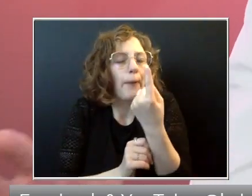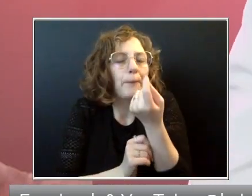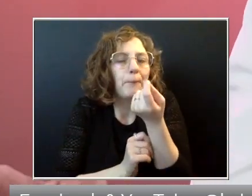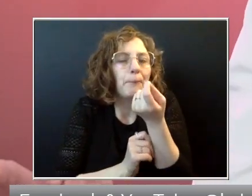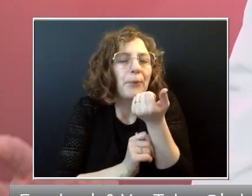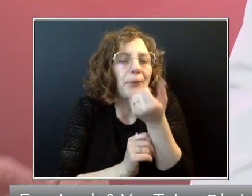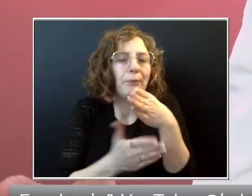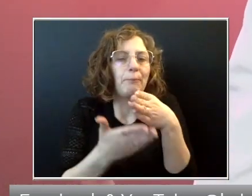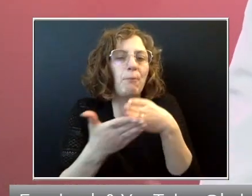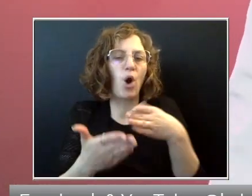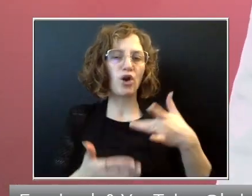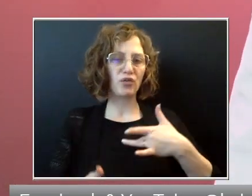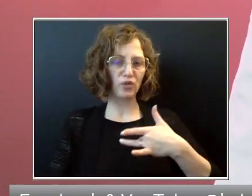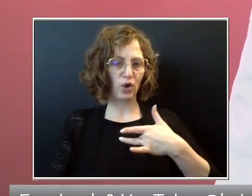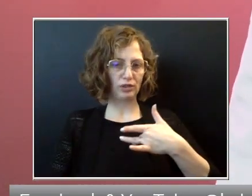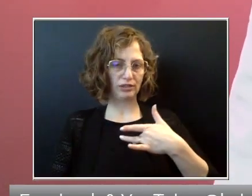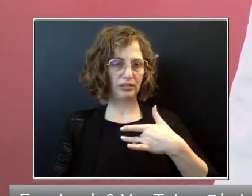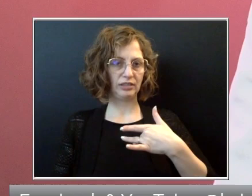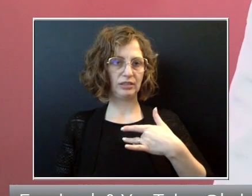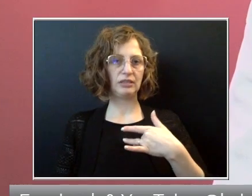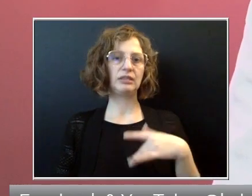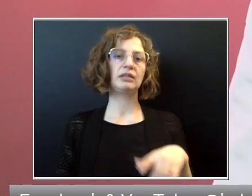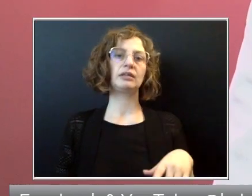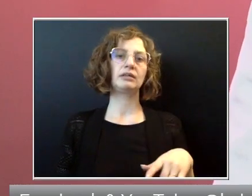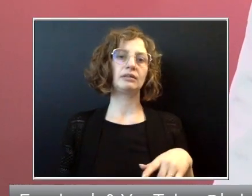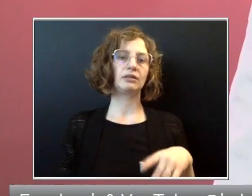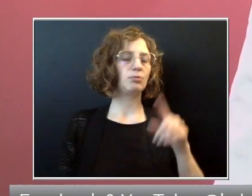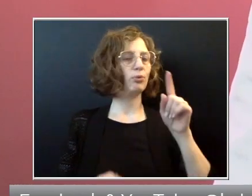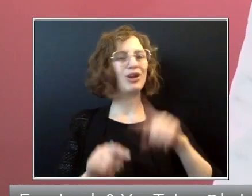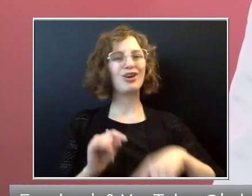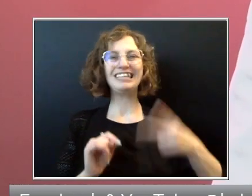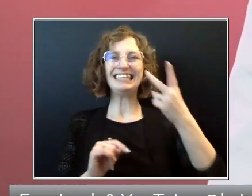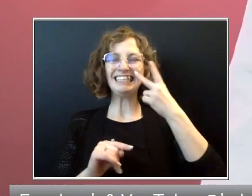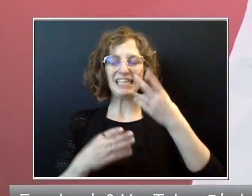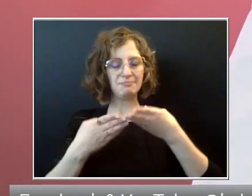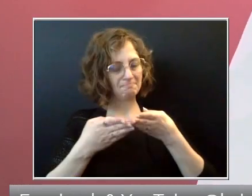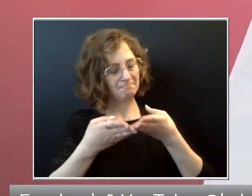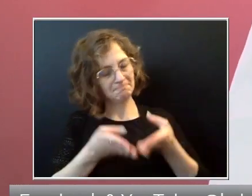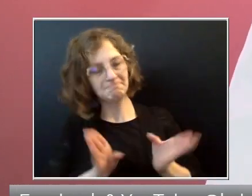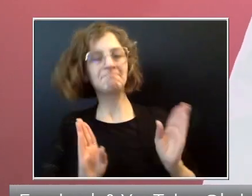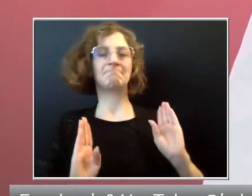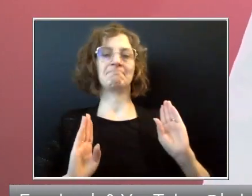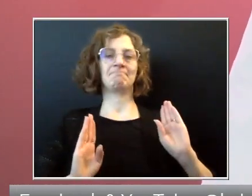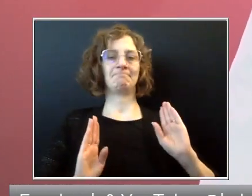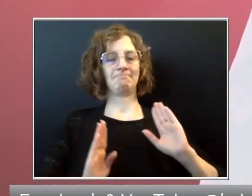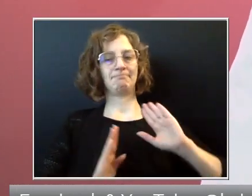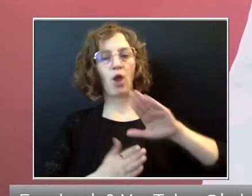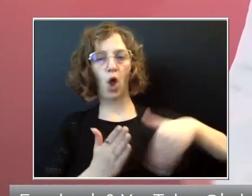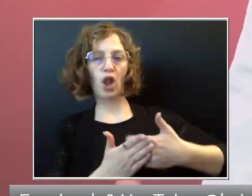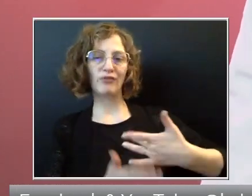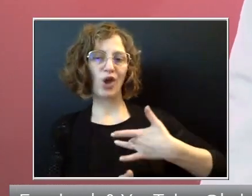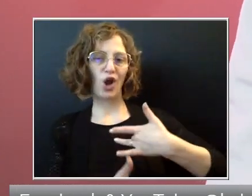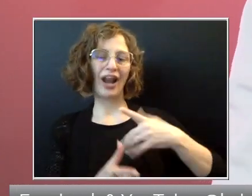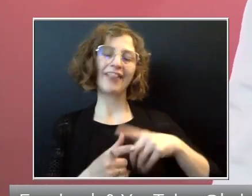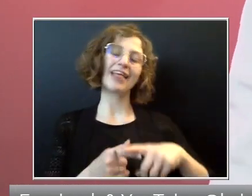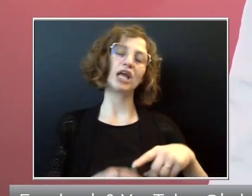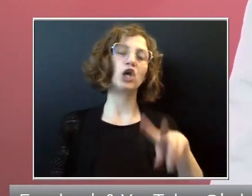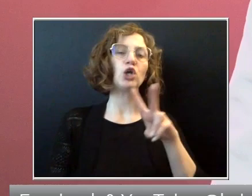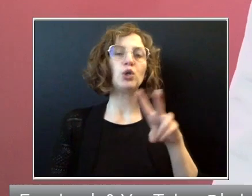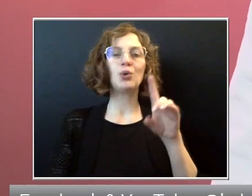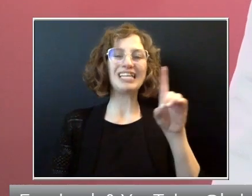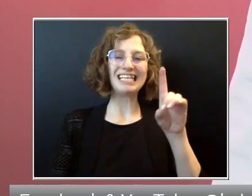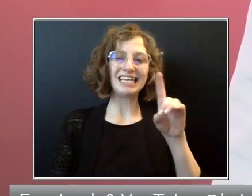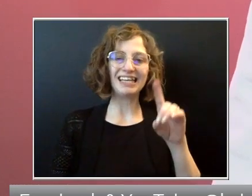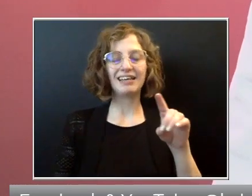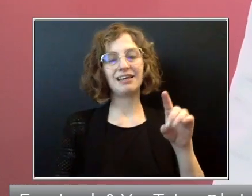not really being able to get a good overall view of the heart. Then came 2D echo. In the